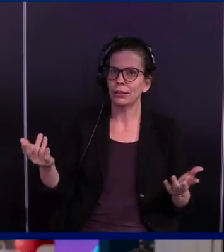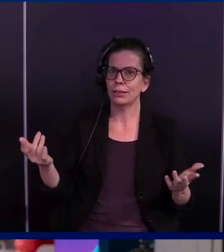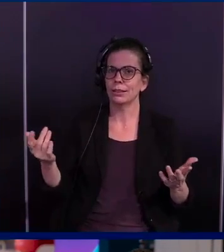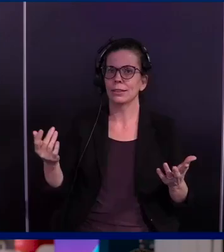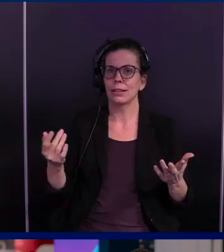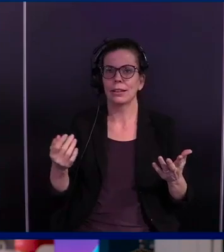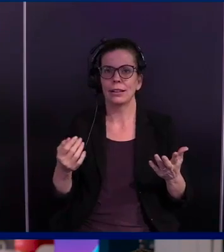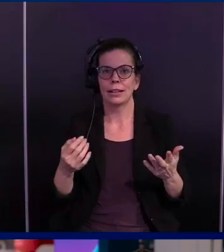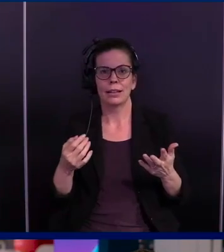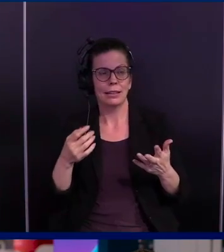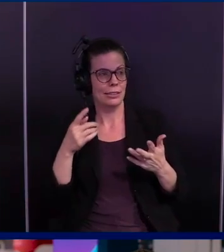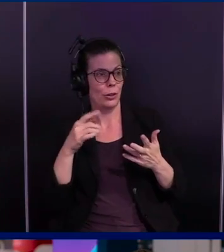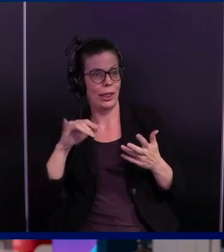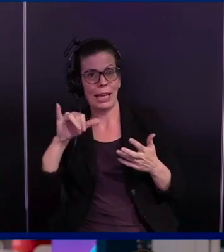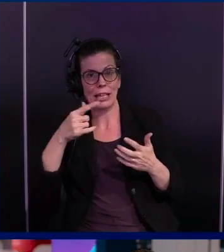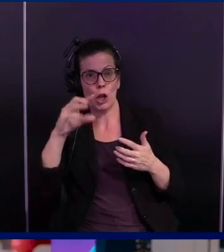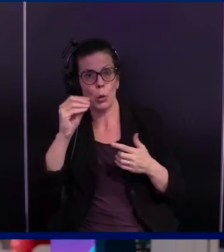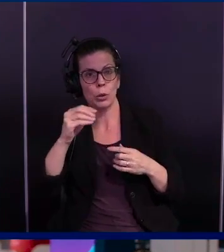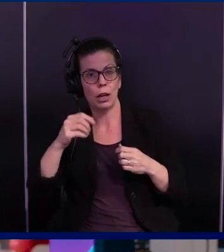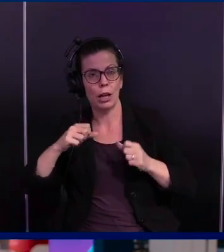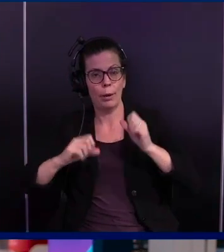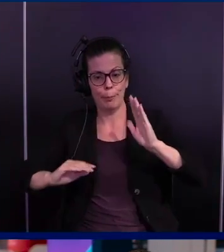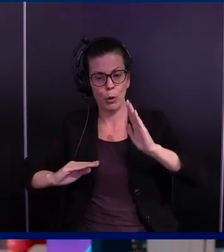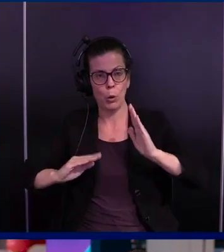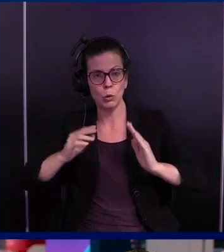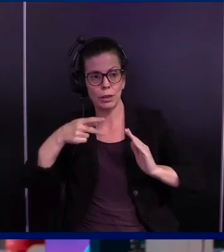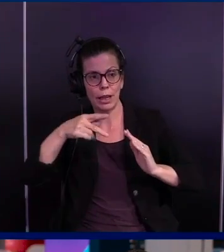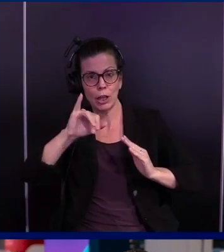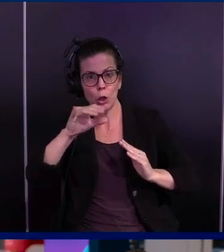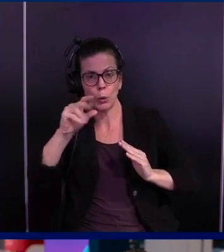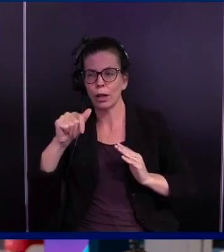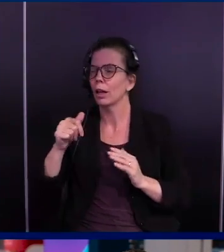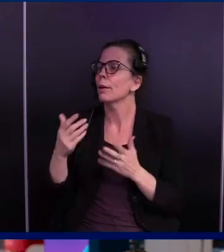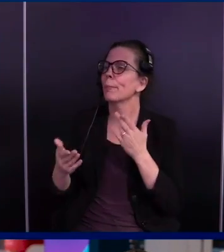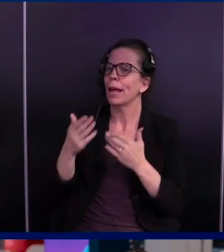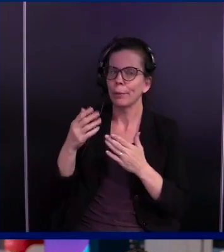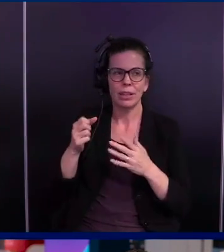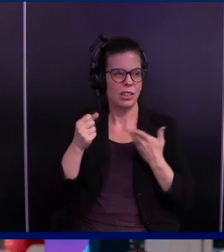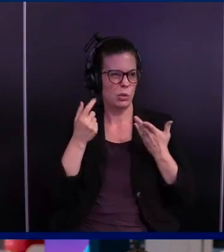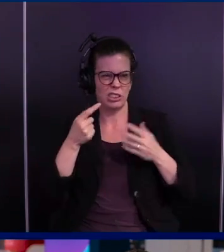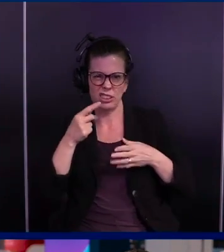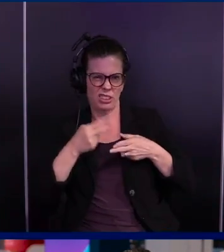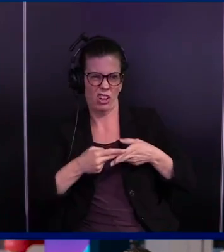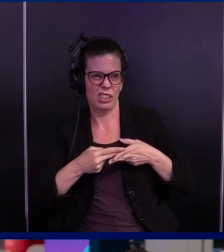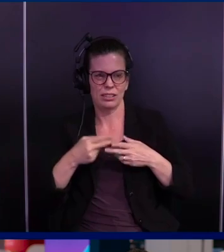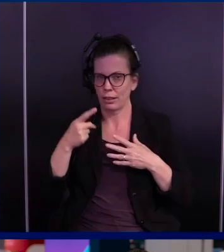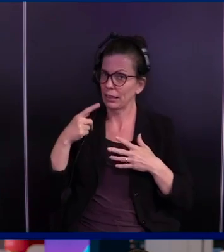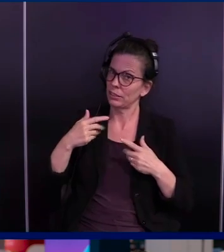that It's a yoga pose? that does look like a yoga pose? It might be. Which one is it? That's some hip flexibility.